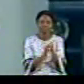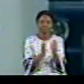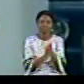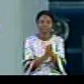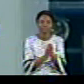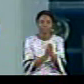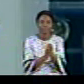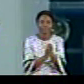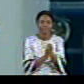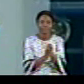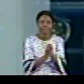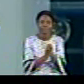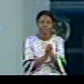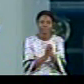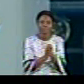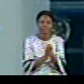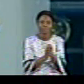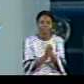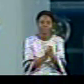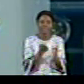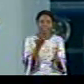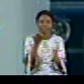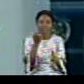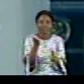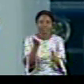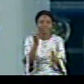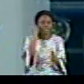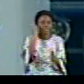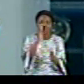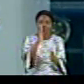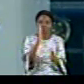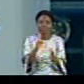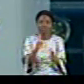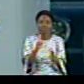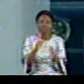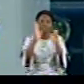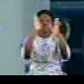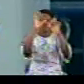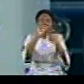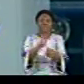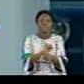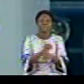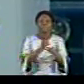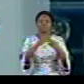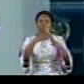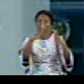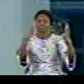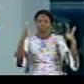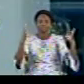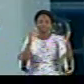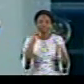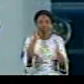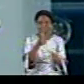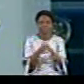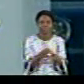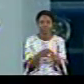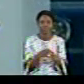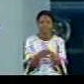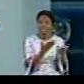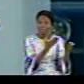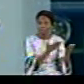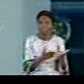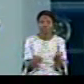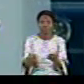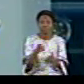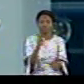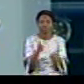There will be miracle galore tomorrow. Miracle galore. Bring those people that